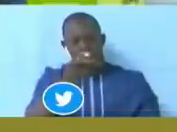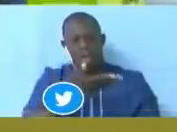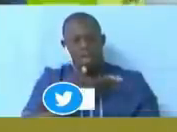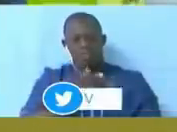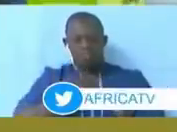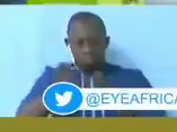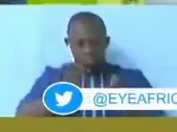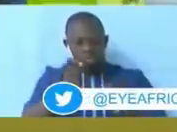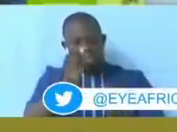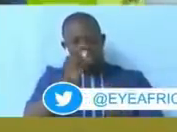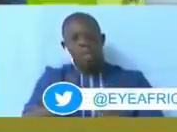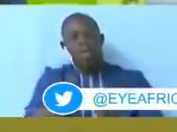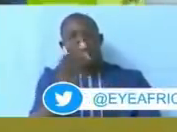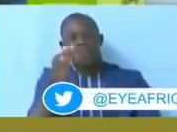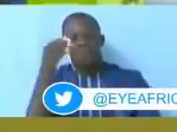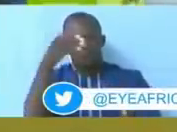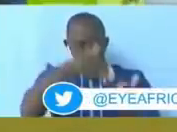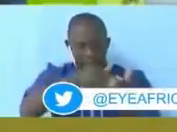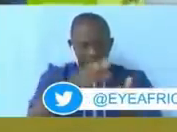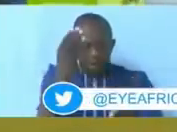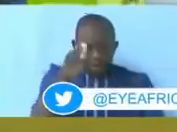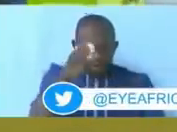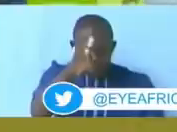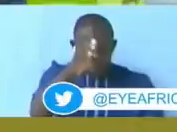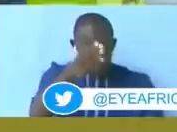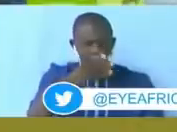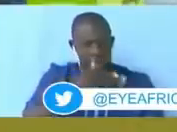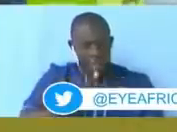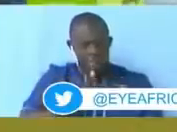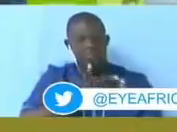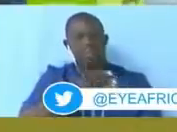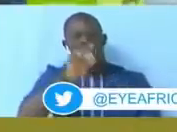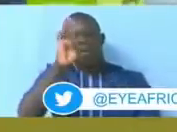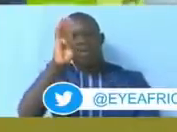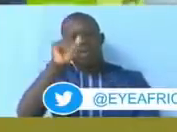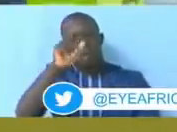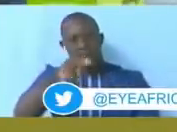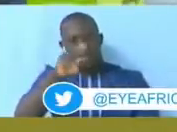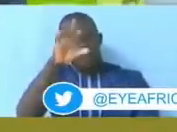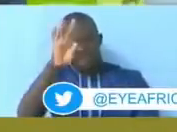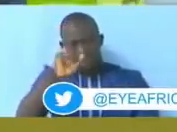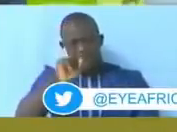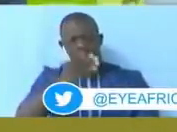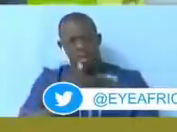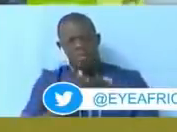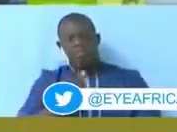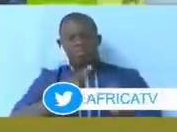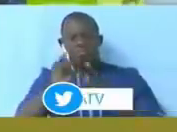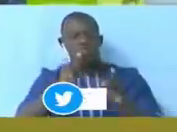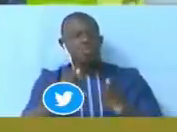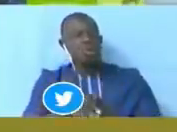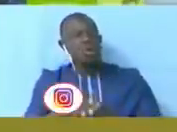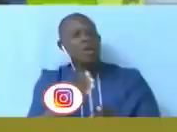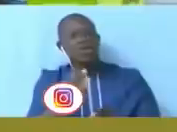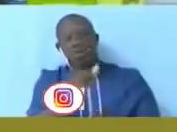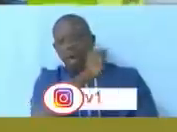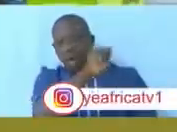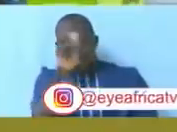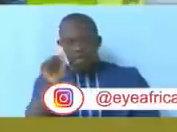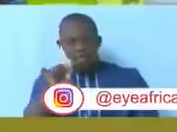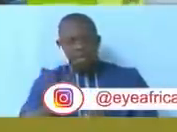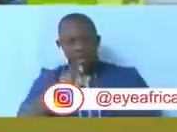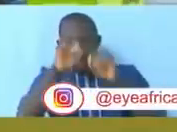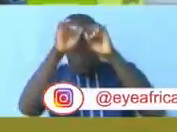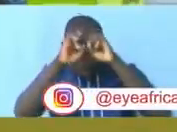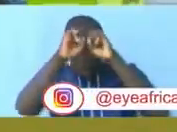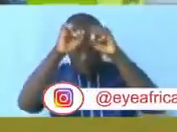control. So there were these power barons all across the country. And every civil servant, for that matter, if you